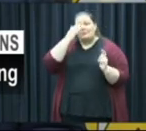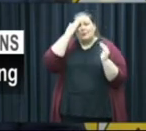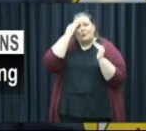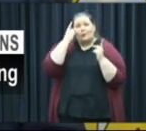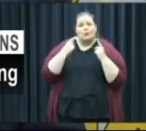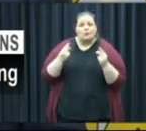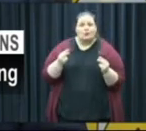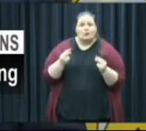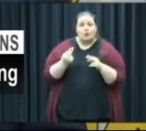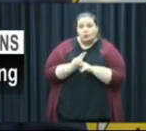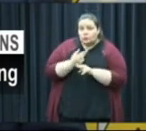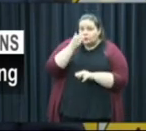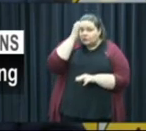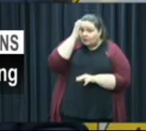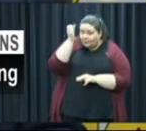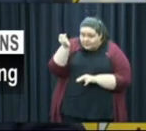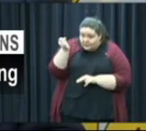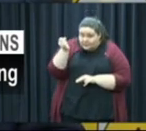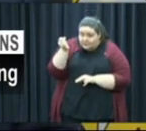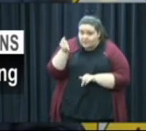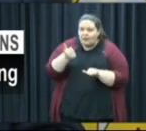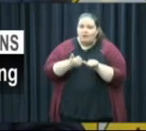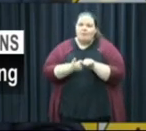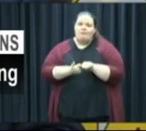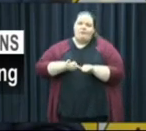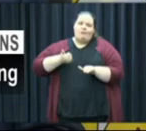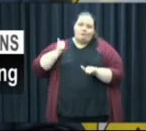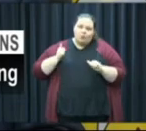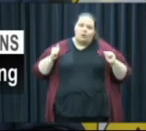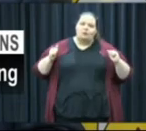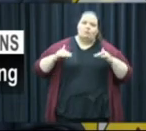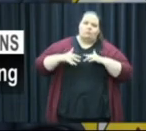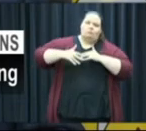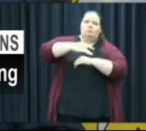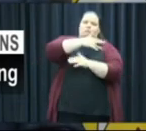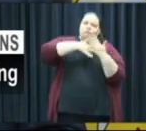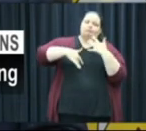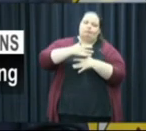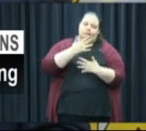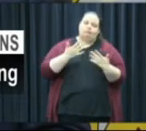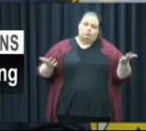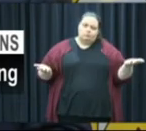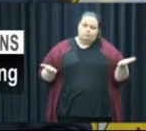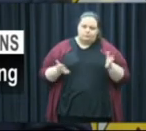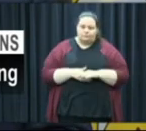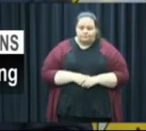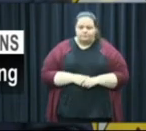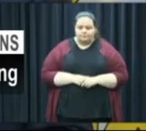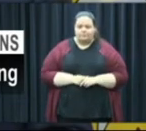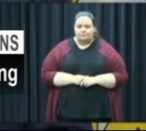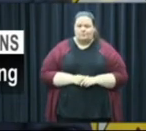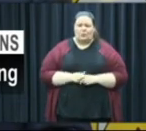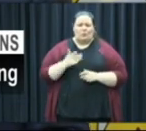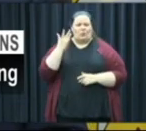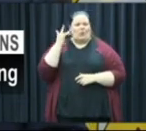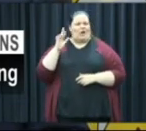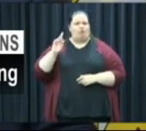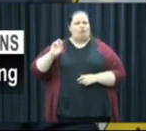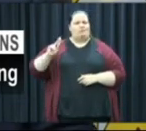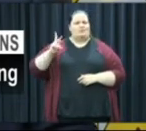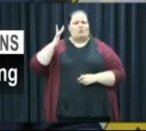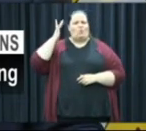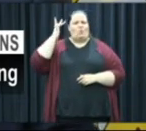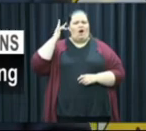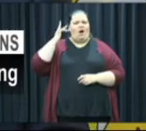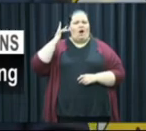doing, use their common sense, and just avoid, meeting up in large groups. and taking a risk of taking something